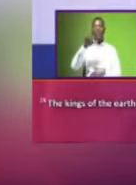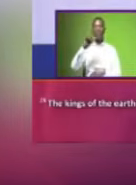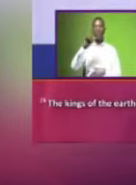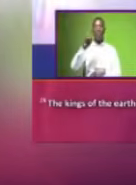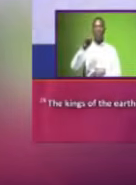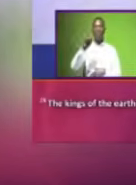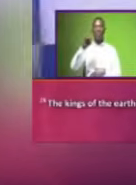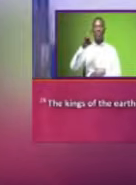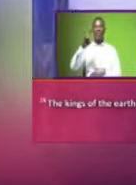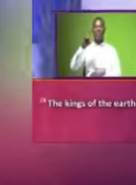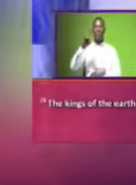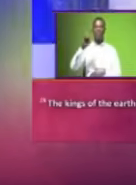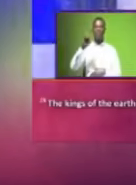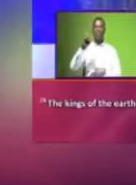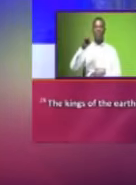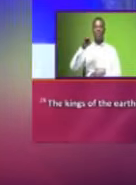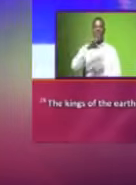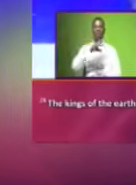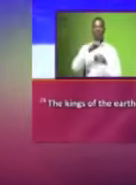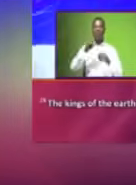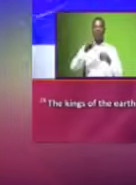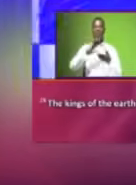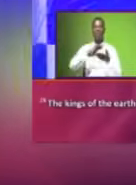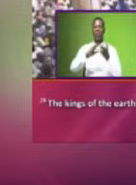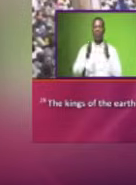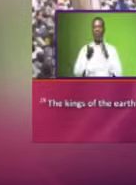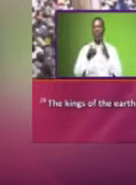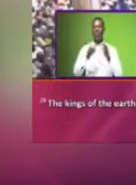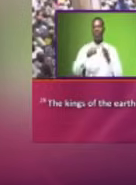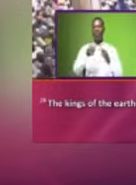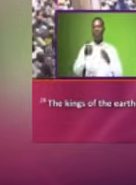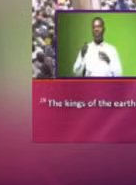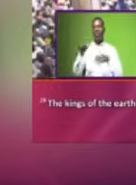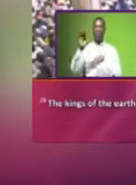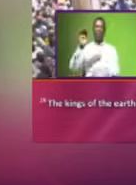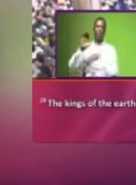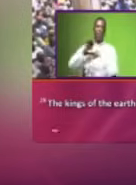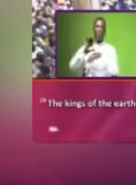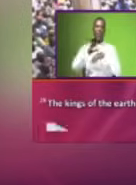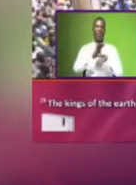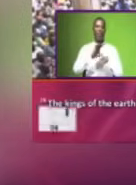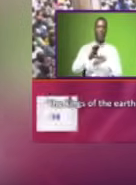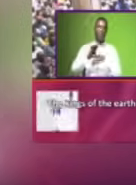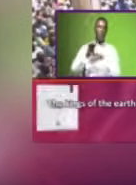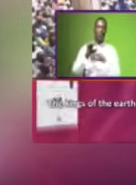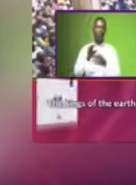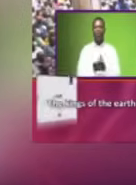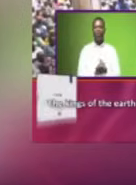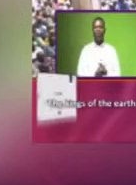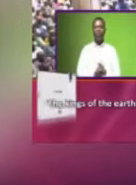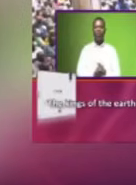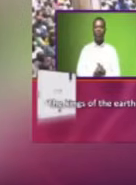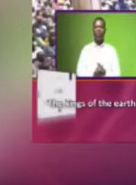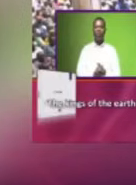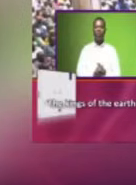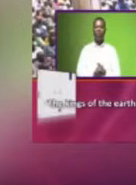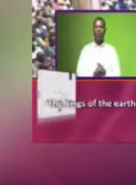size. Yes. This is why the Philadelphia movement has no size.